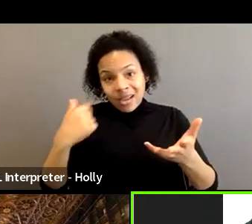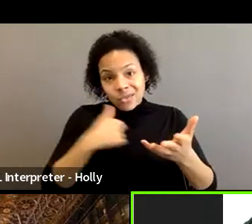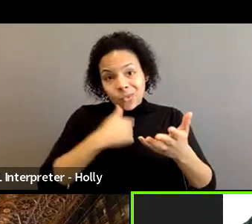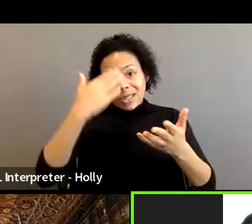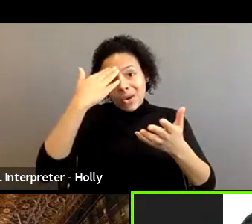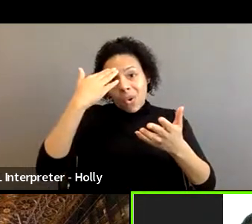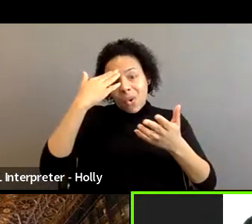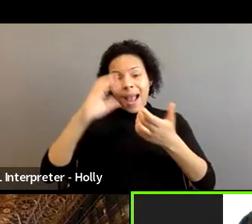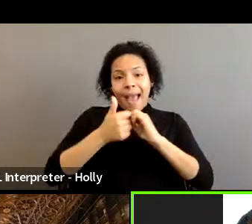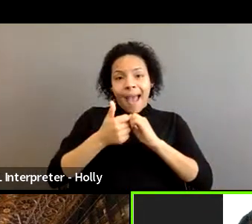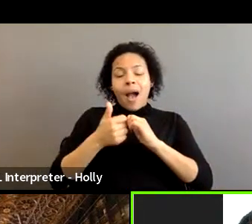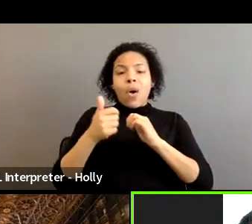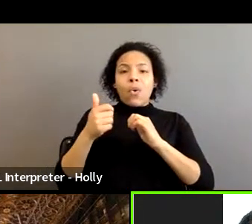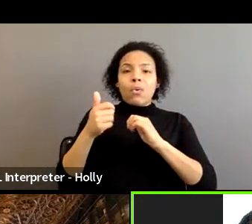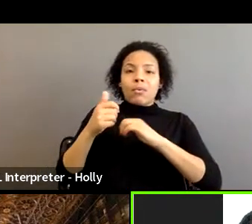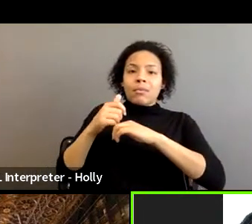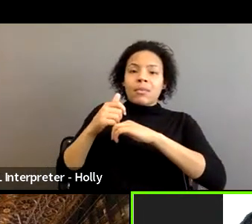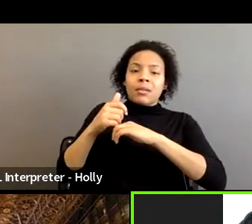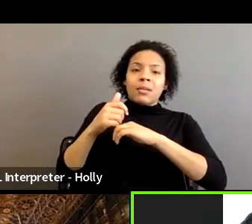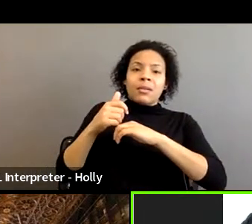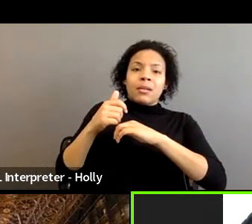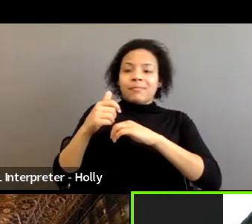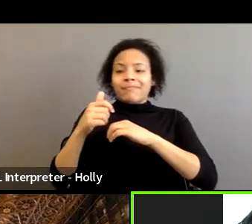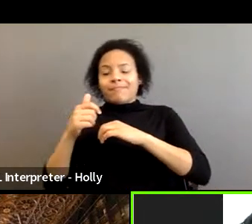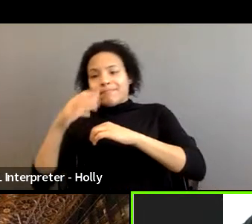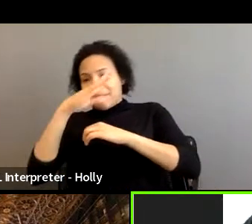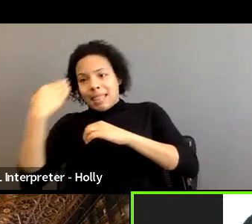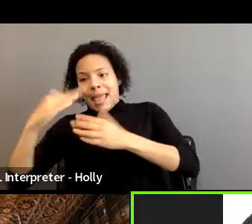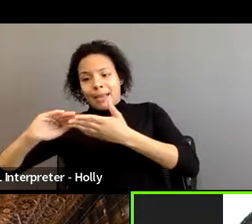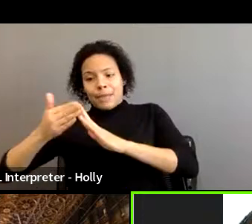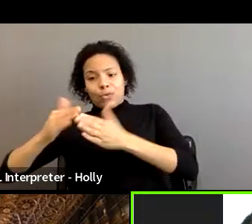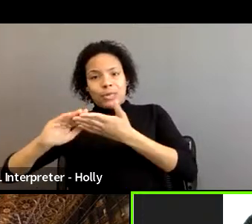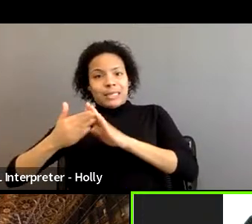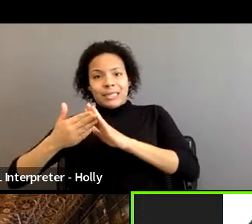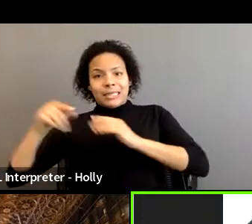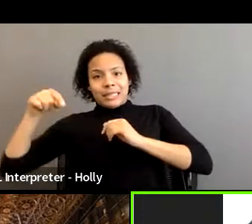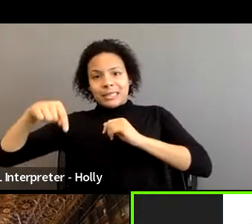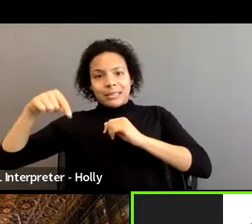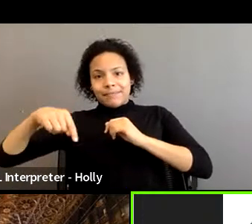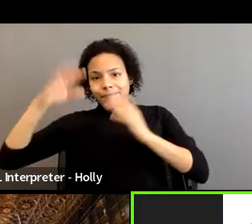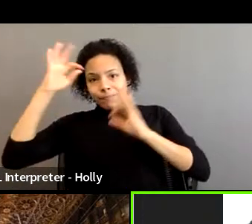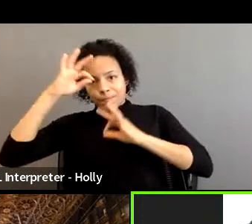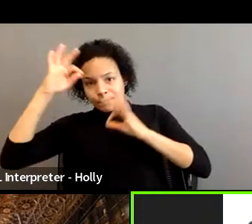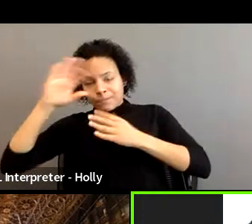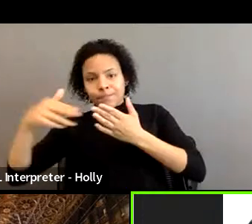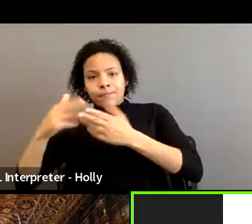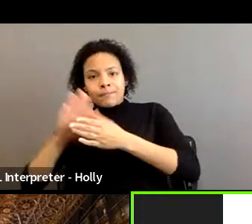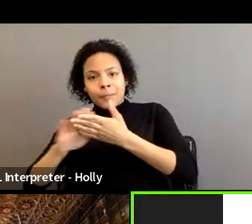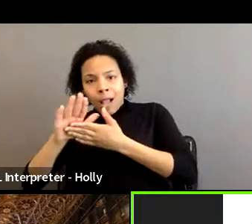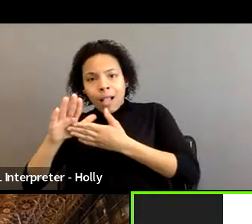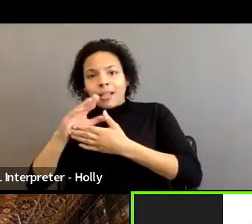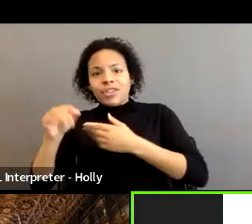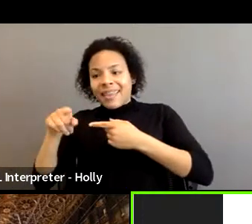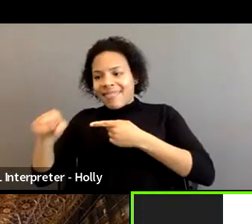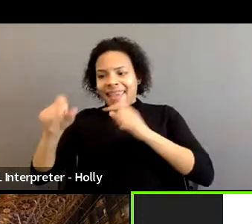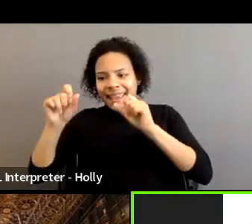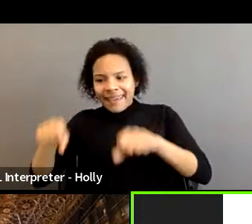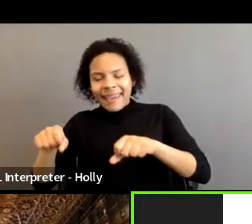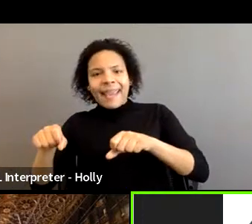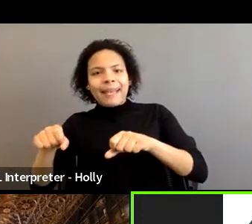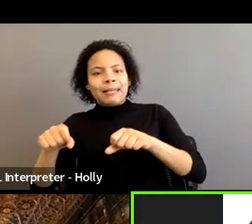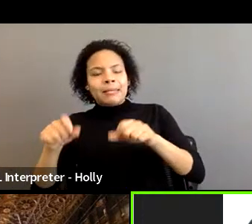positive image, and that they can get in line with that image as